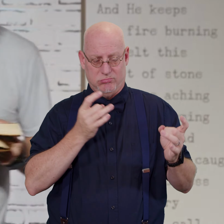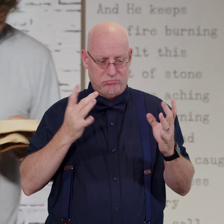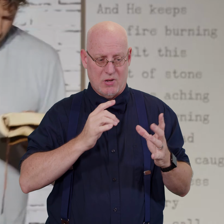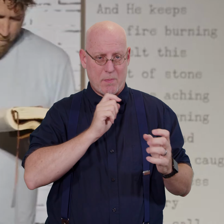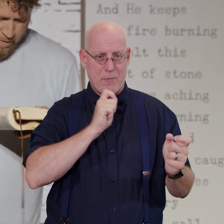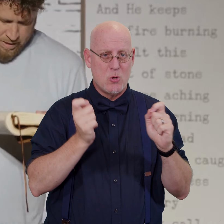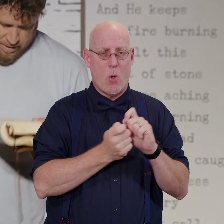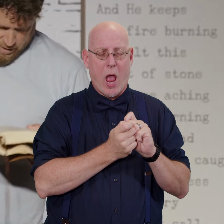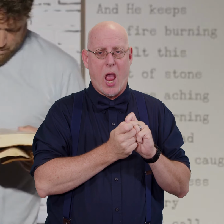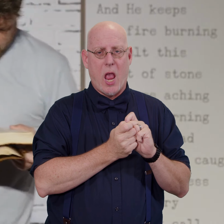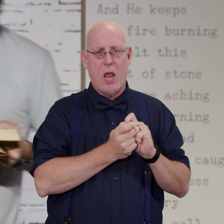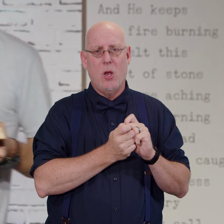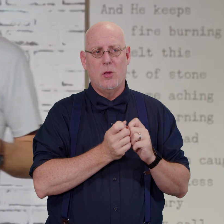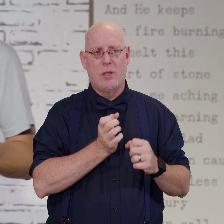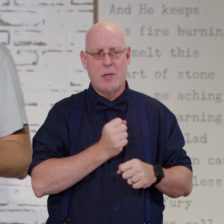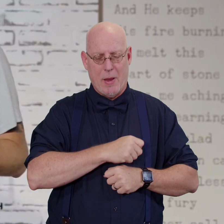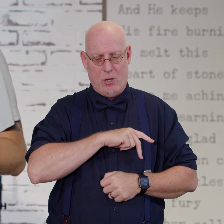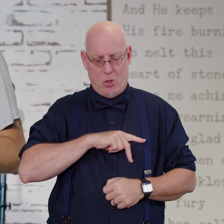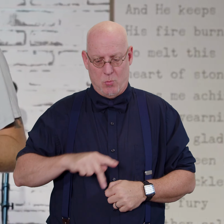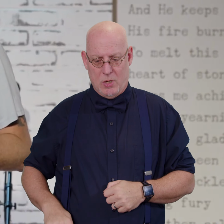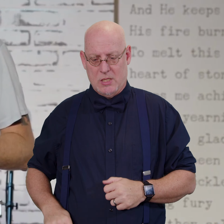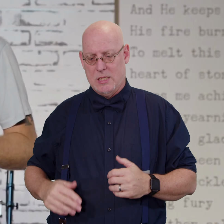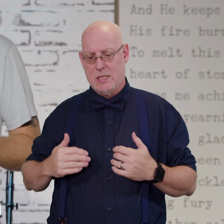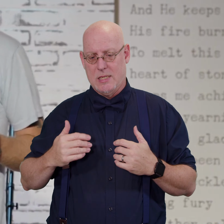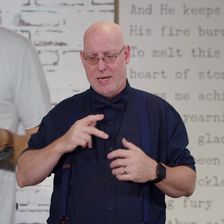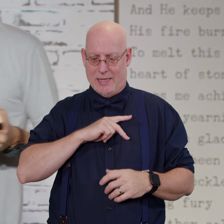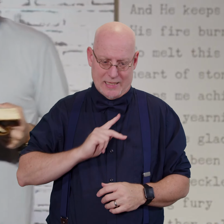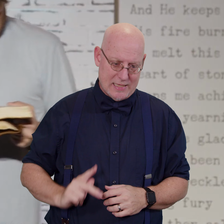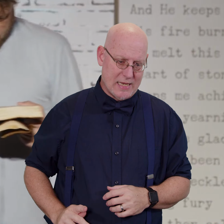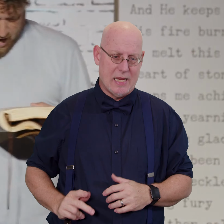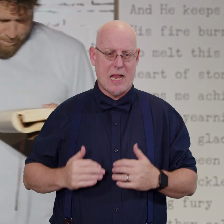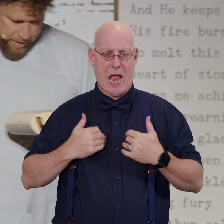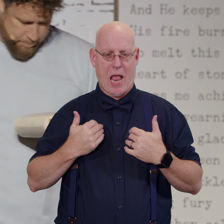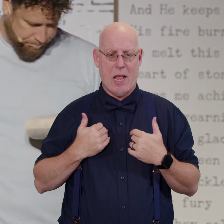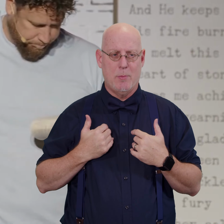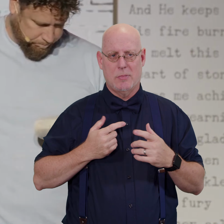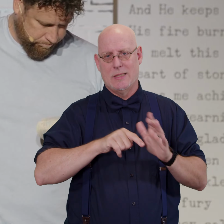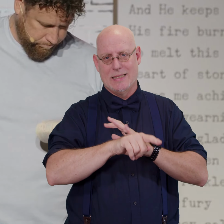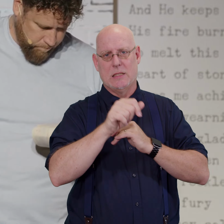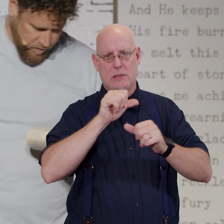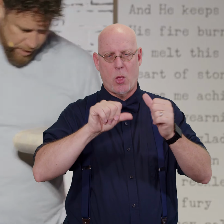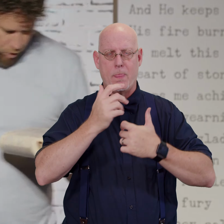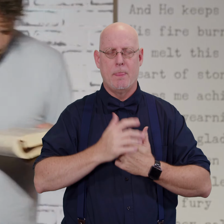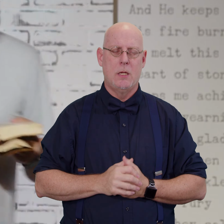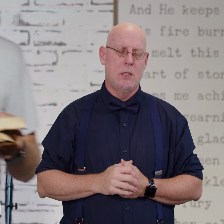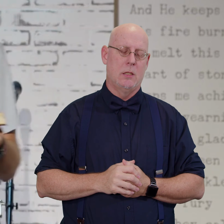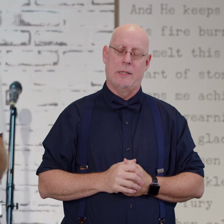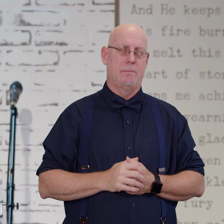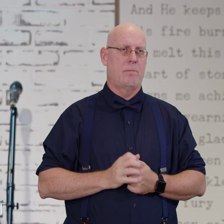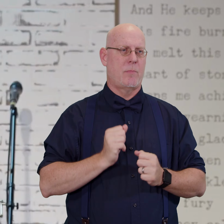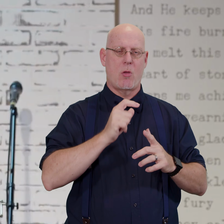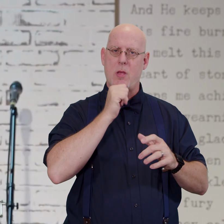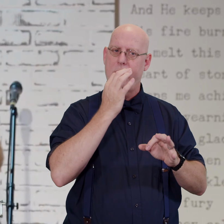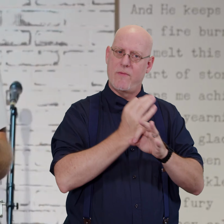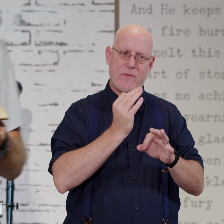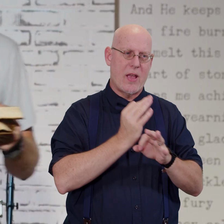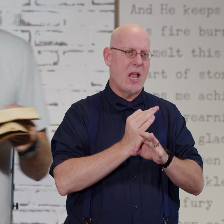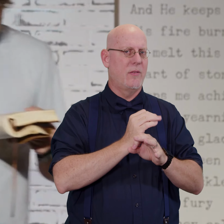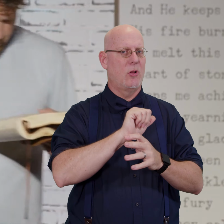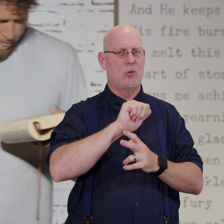and betrayal, they make the princes and the king happy. They're all unfaithful. They're